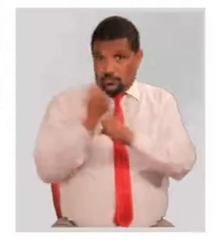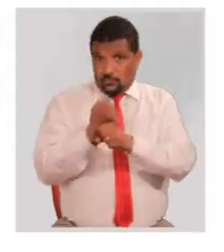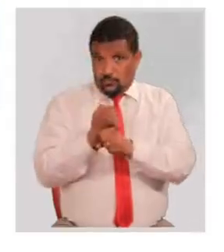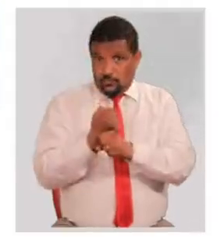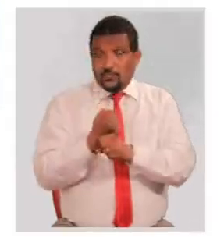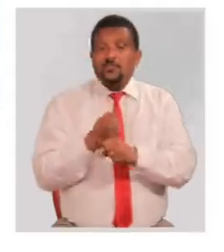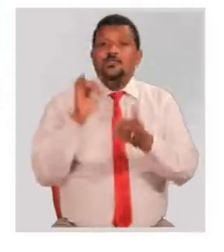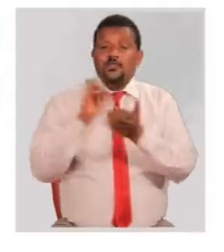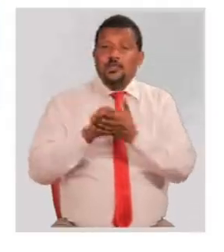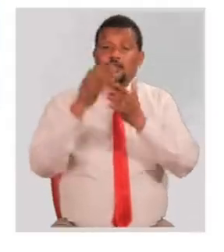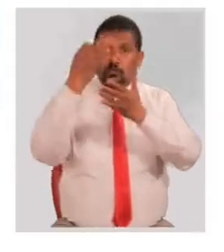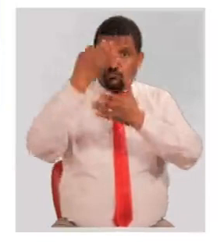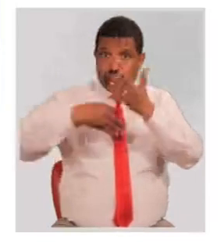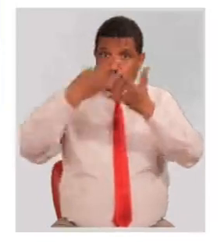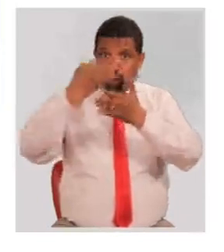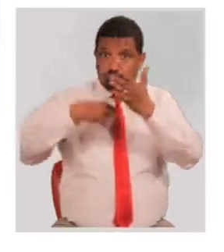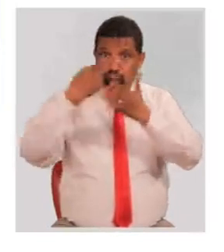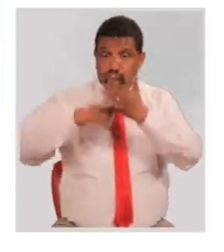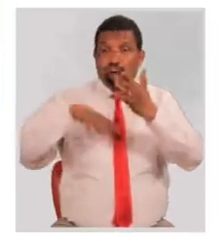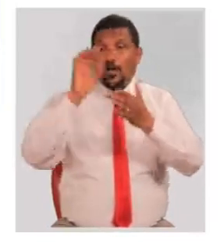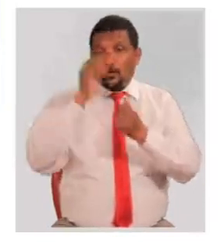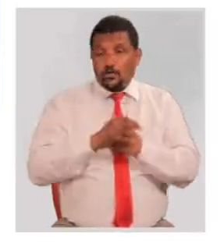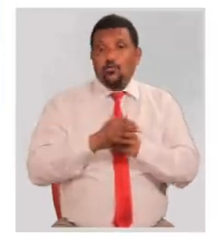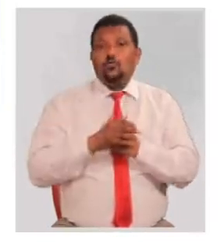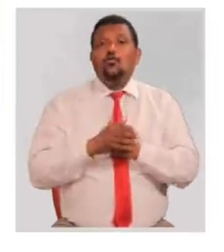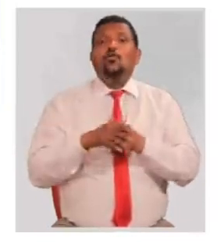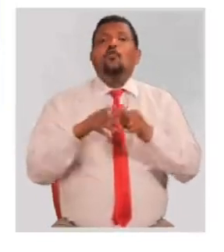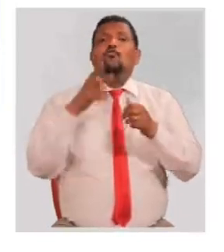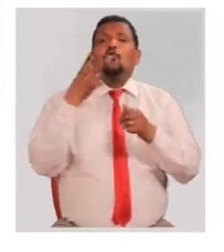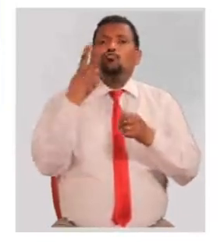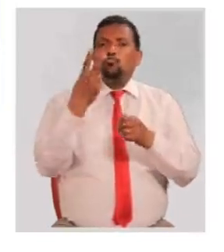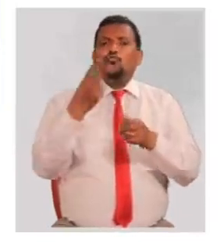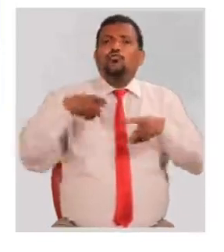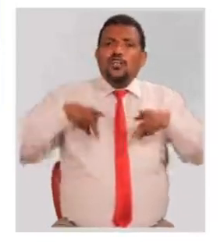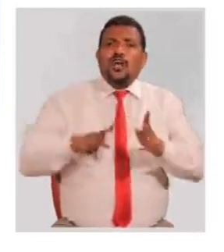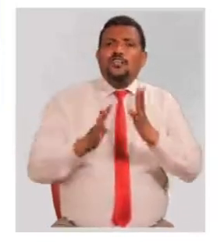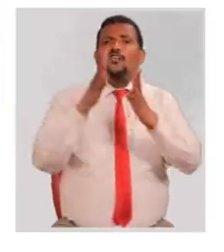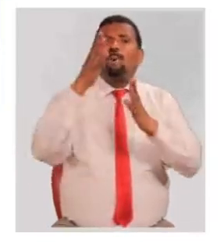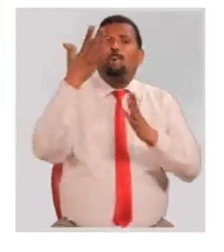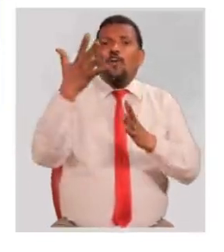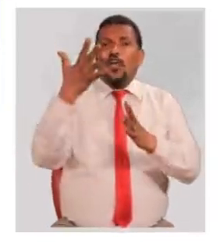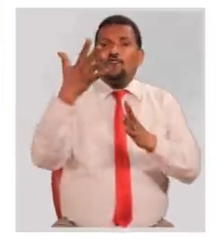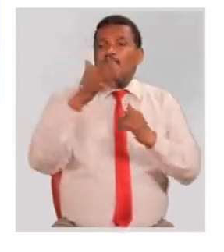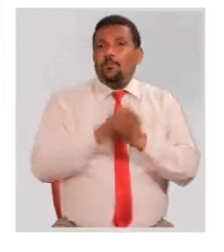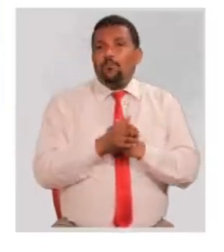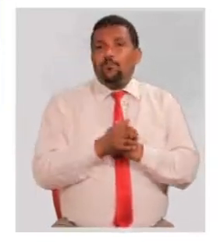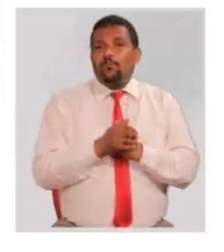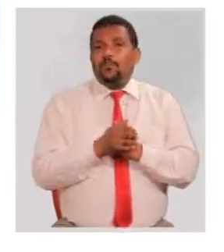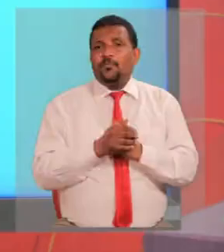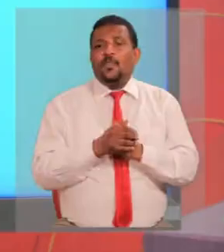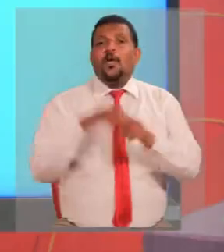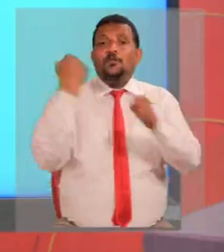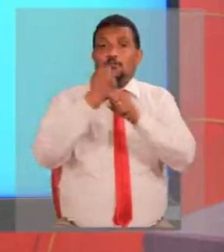the output that he gets from 2 tractor and 5 labor is also 60 quintal.